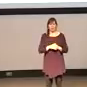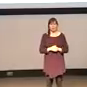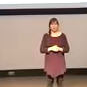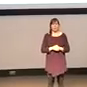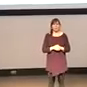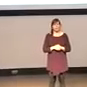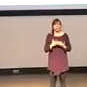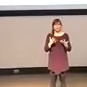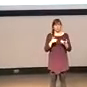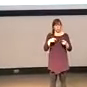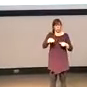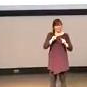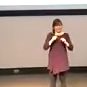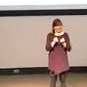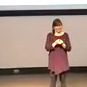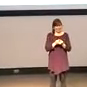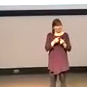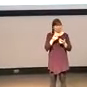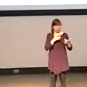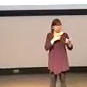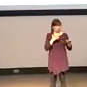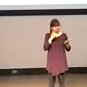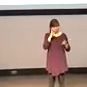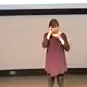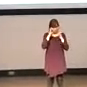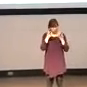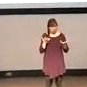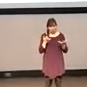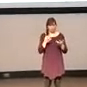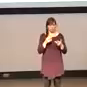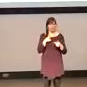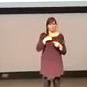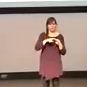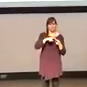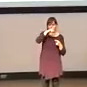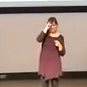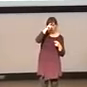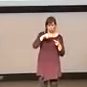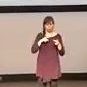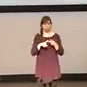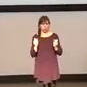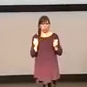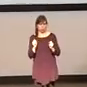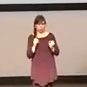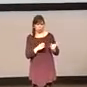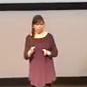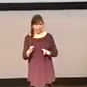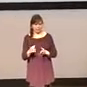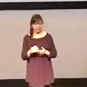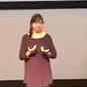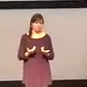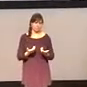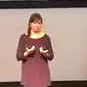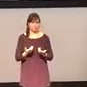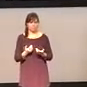So what the team that's been working on this planning has come up with is both a summer plan and a winter plan. Now that's,